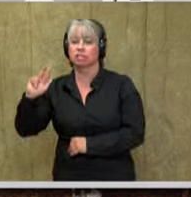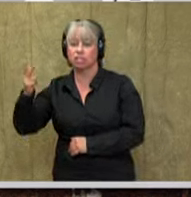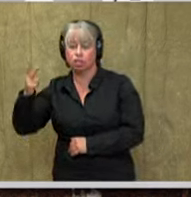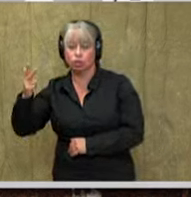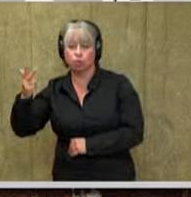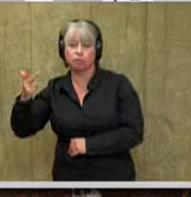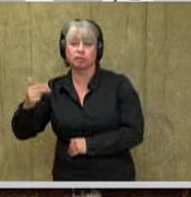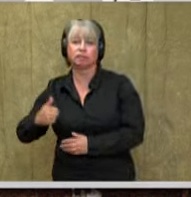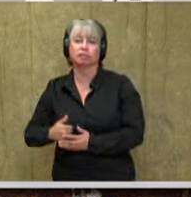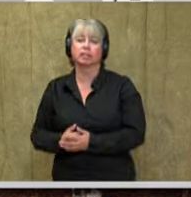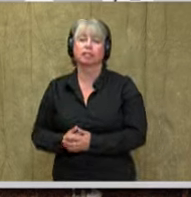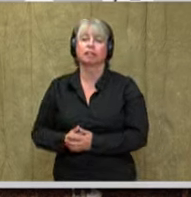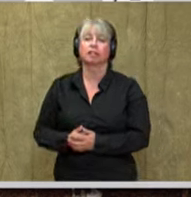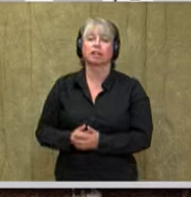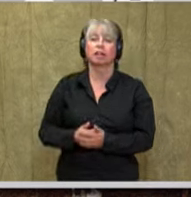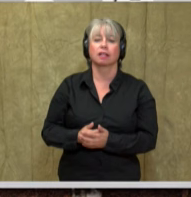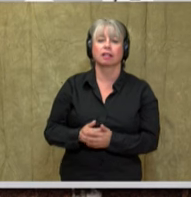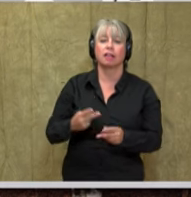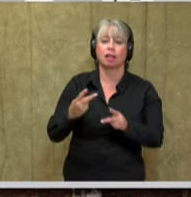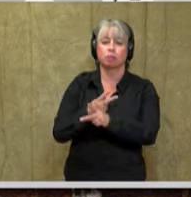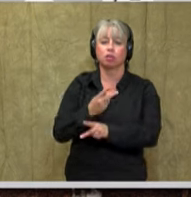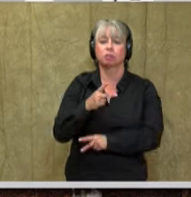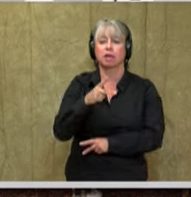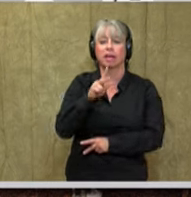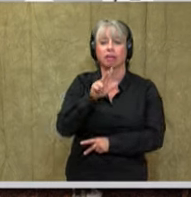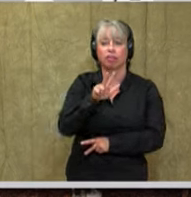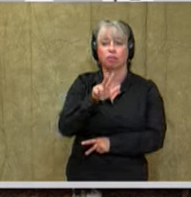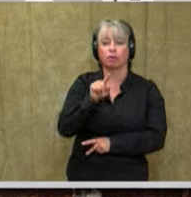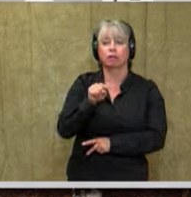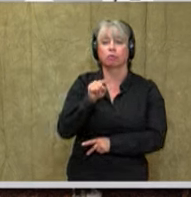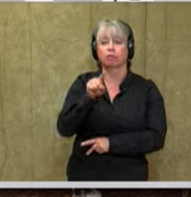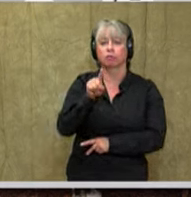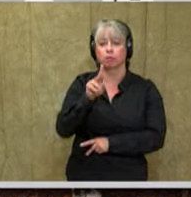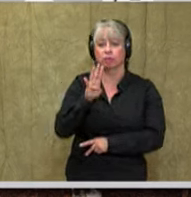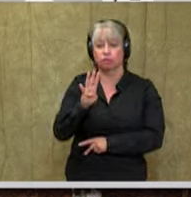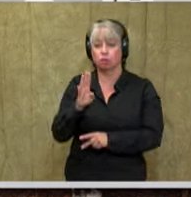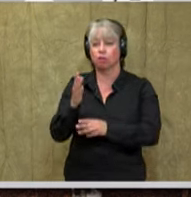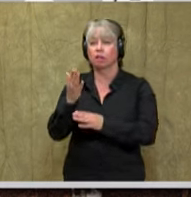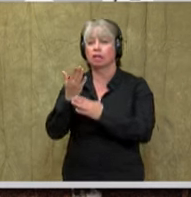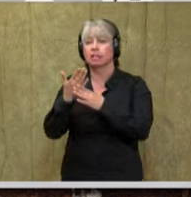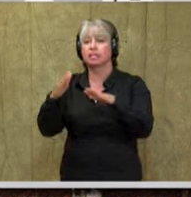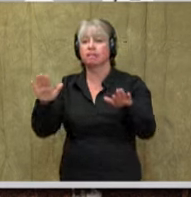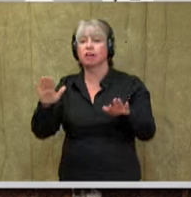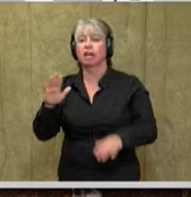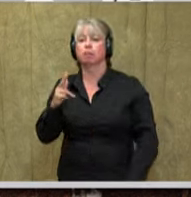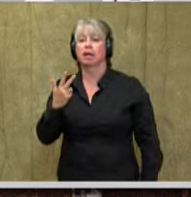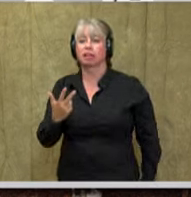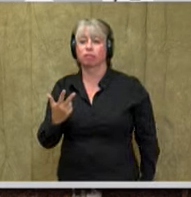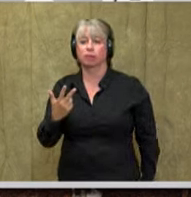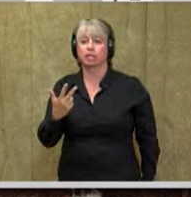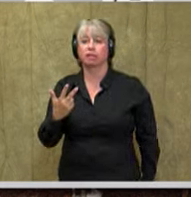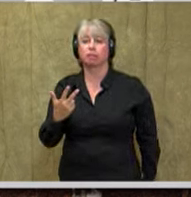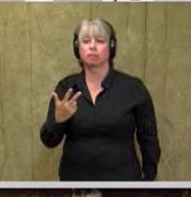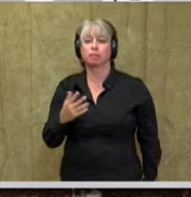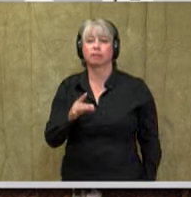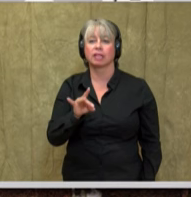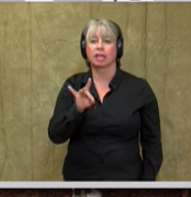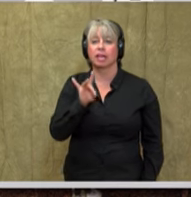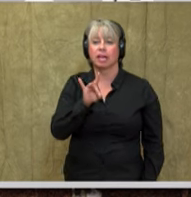pi, the approximation of pi, 3.14, and then divide by 3. When we multiply